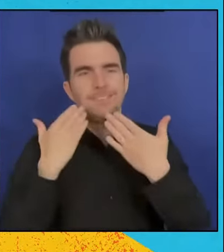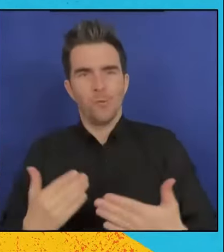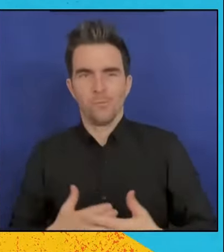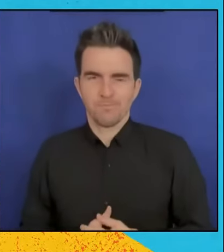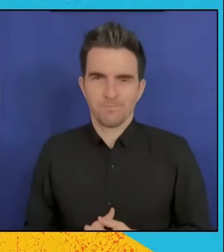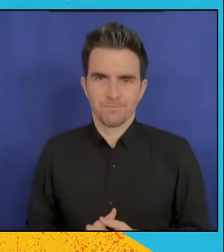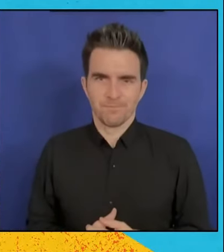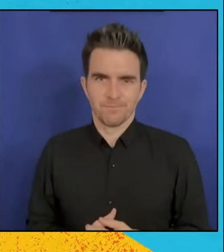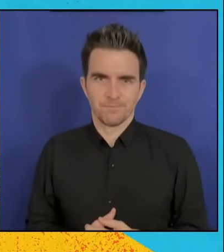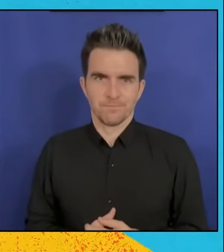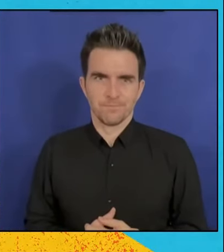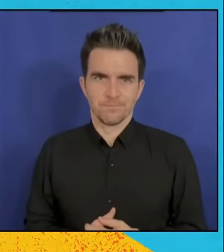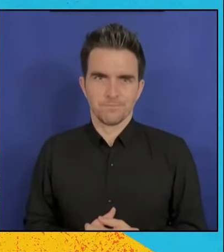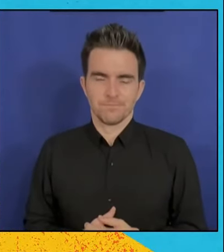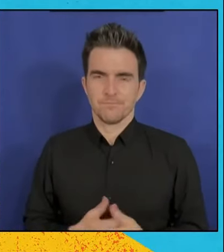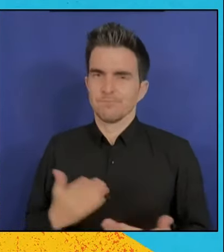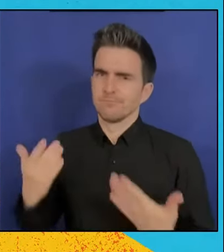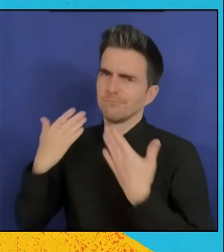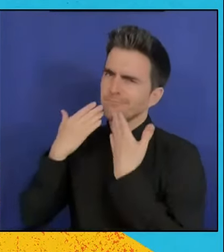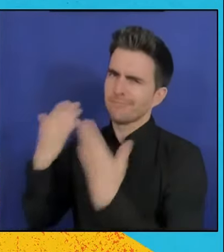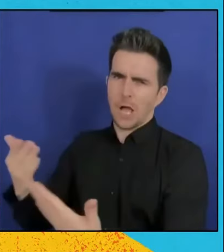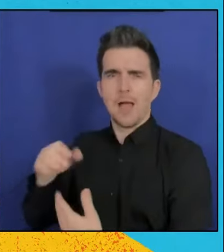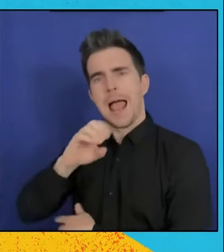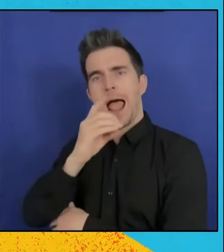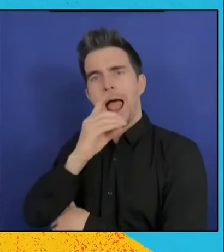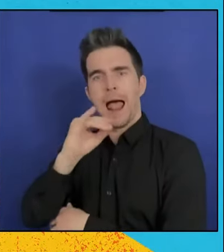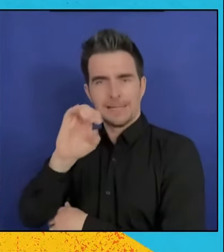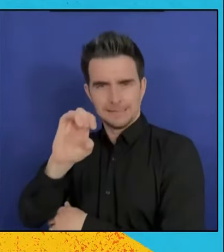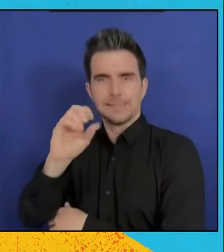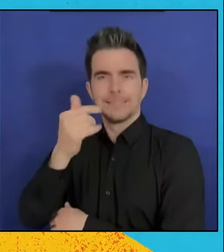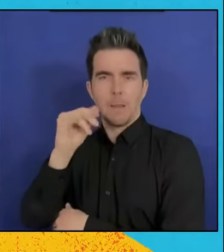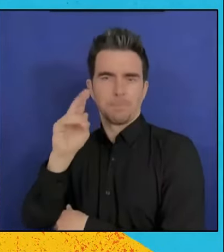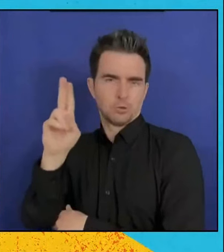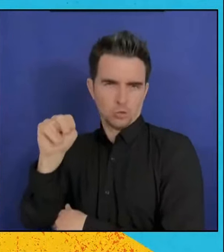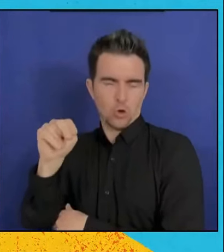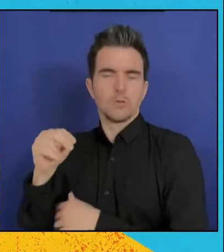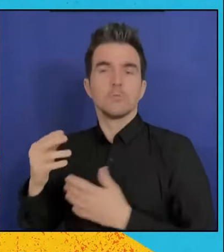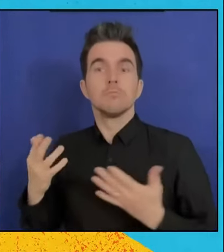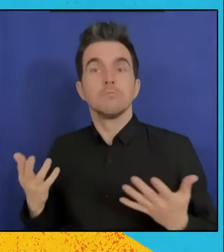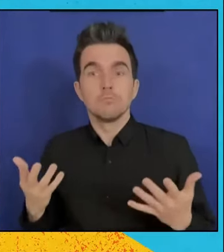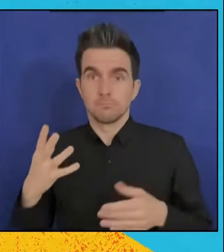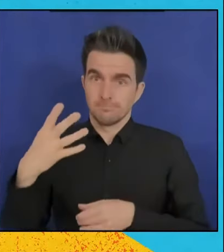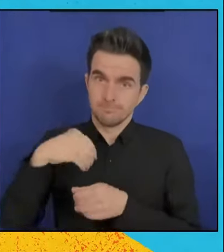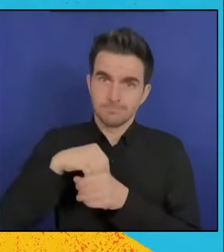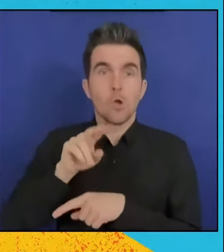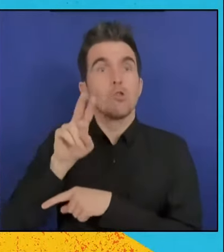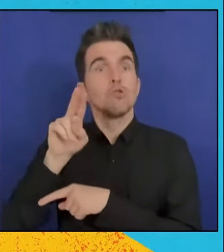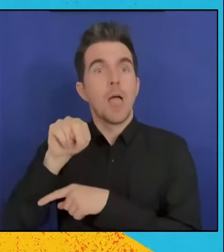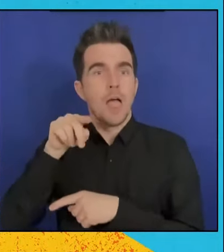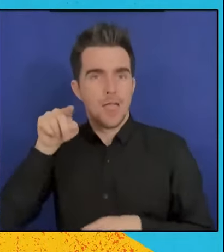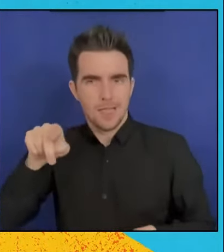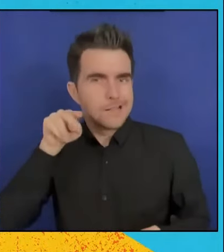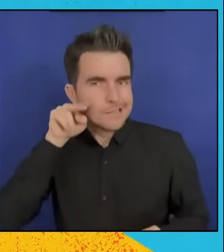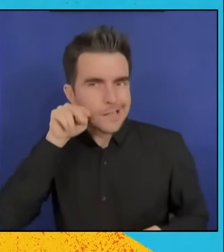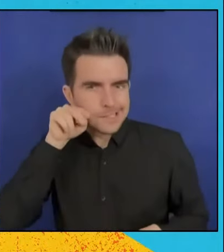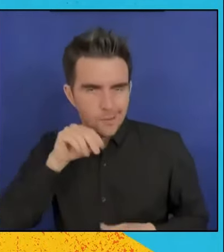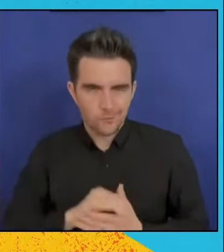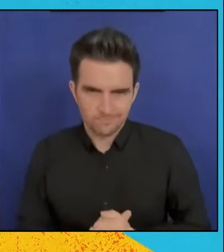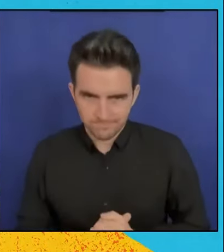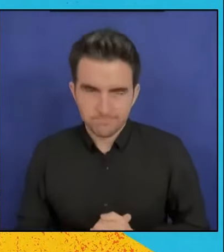further reinforced the conflict, which has contributed to migration patterns within the country. And this is